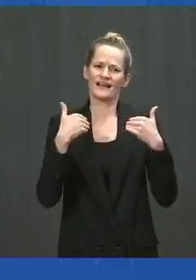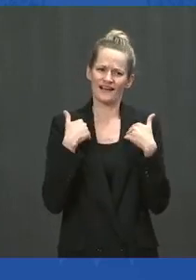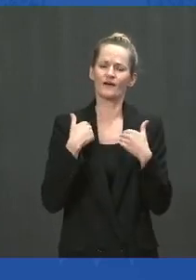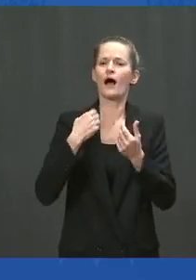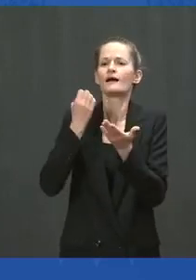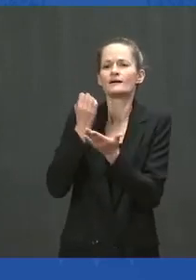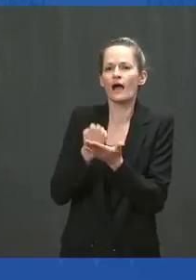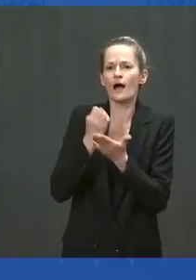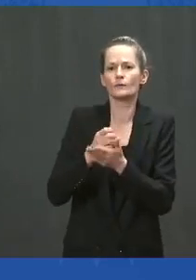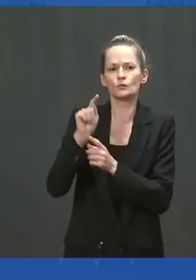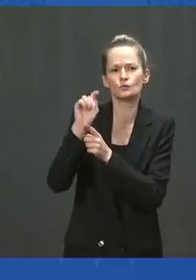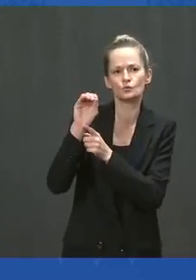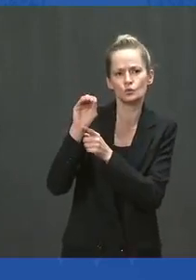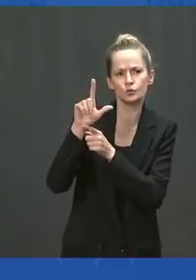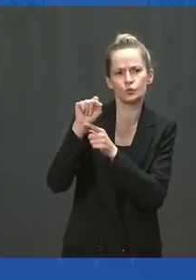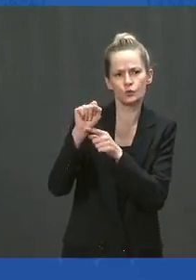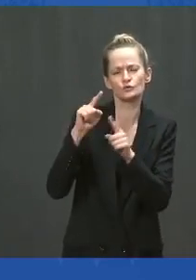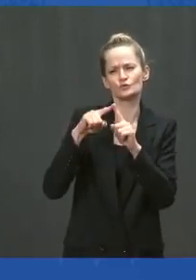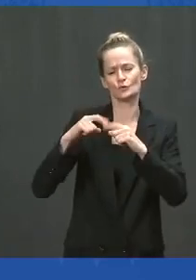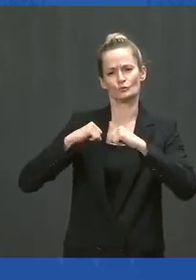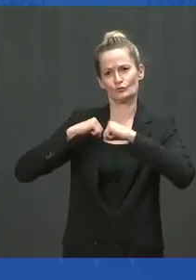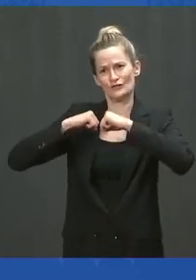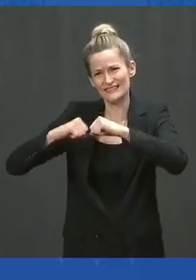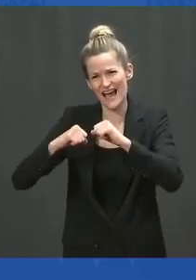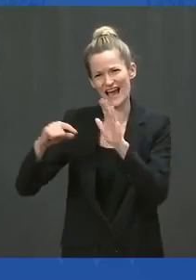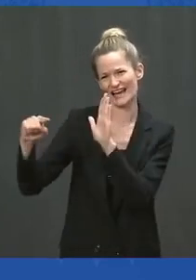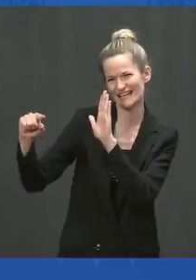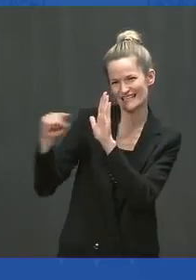impacts of the Delta virus.